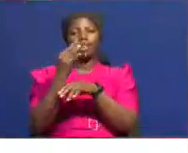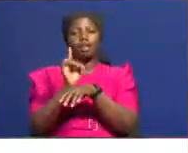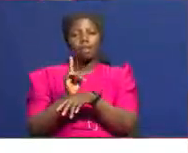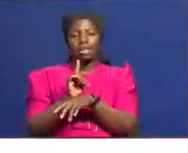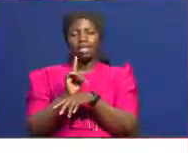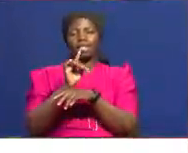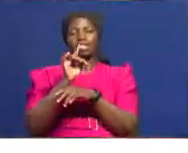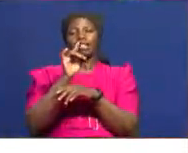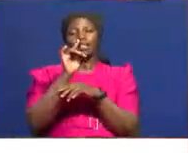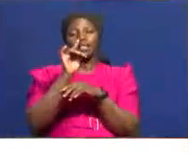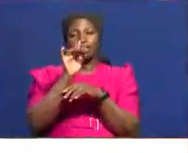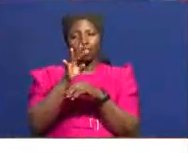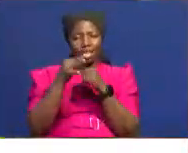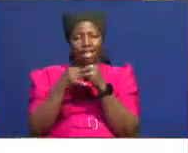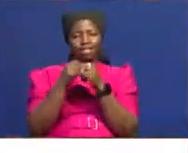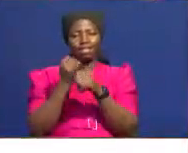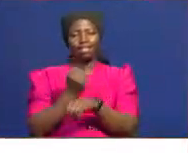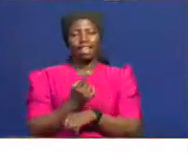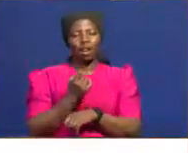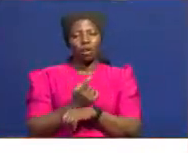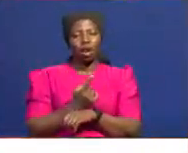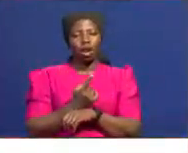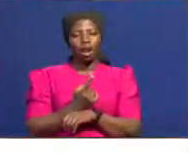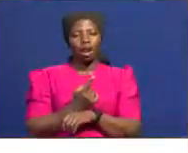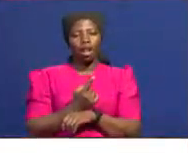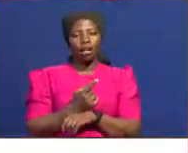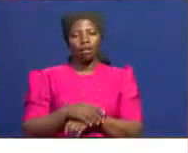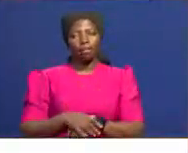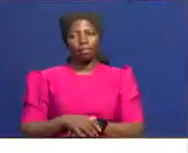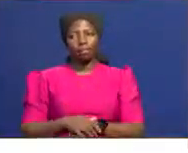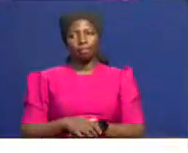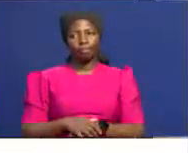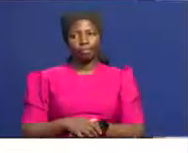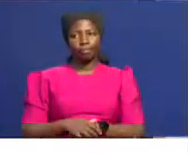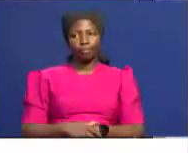seconds. For Legends Edition, I am Faith Akinyi.